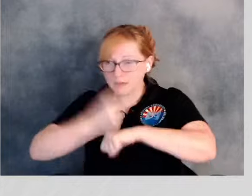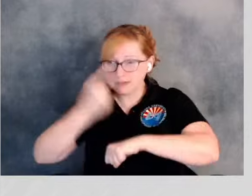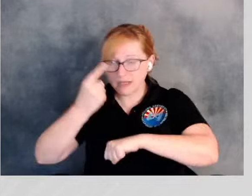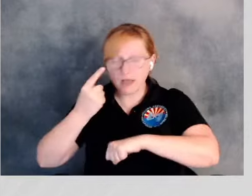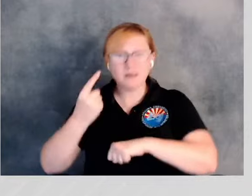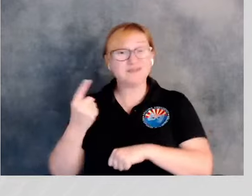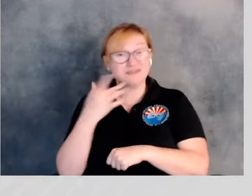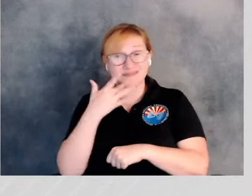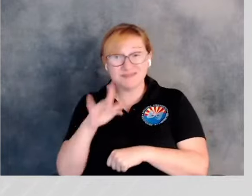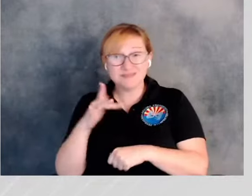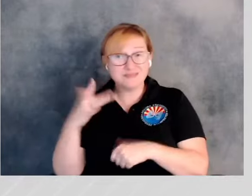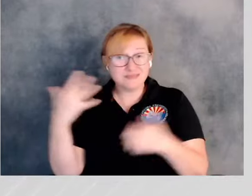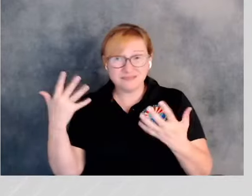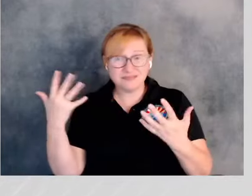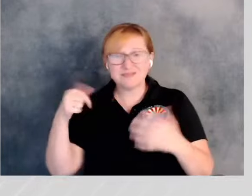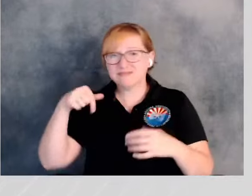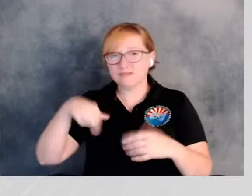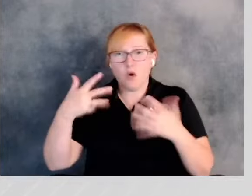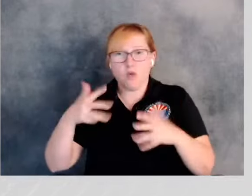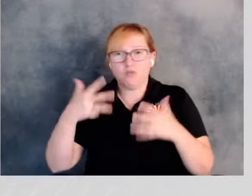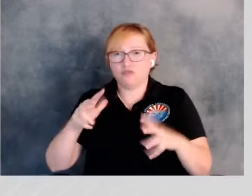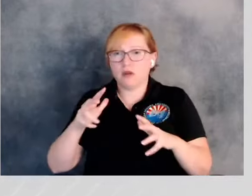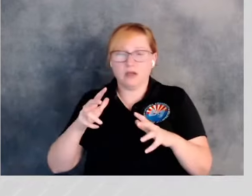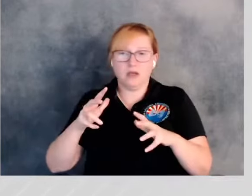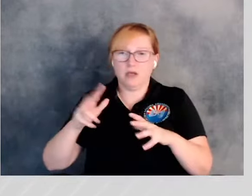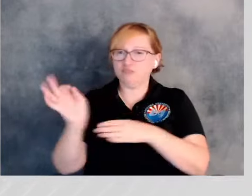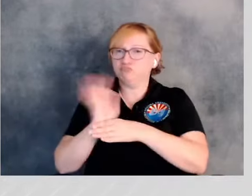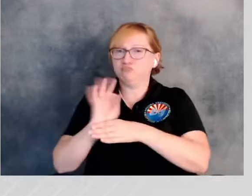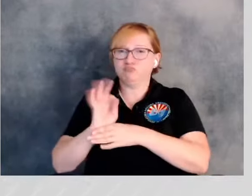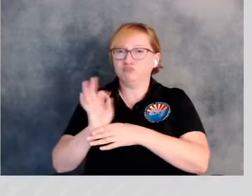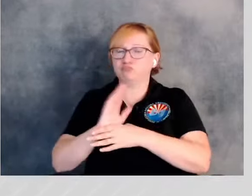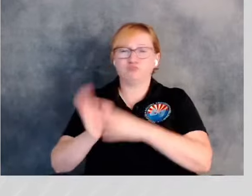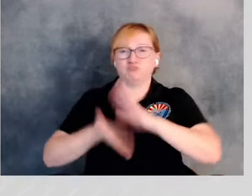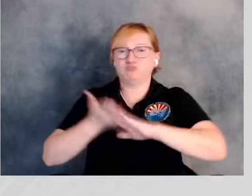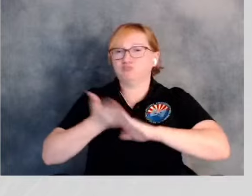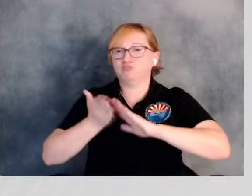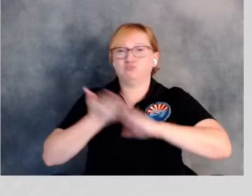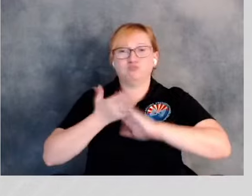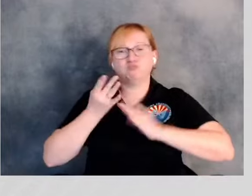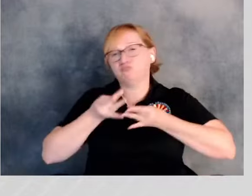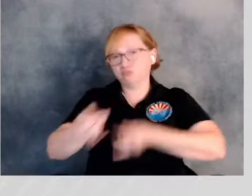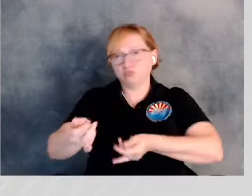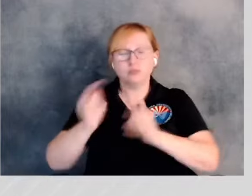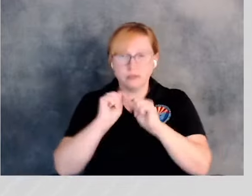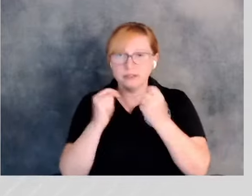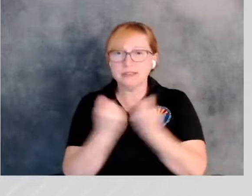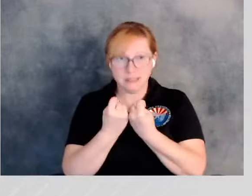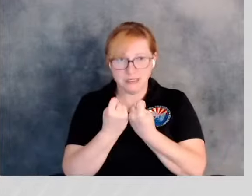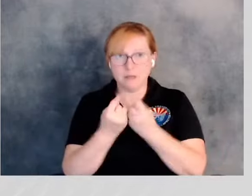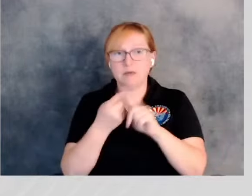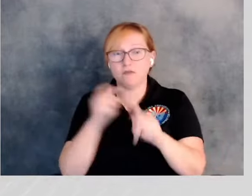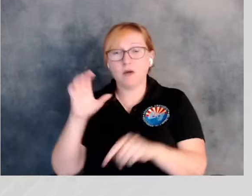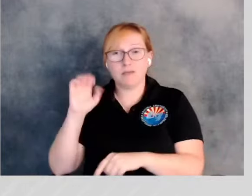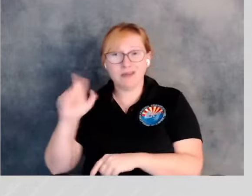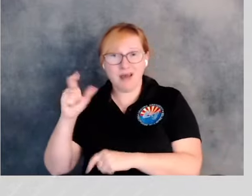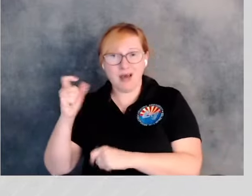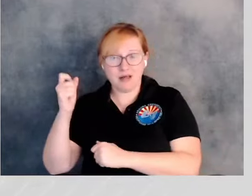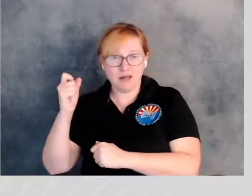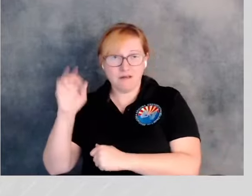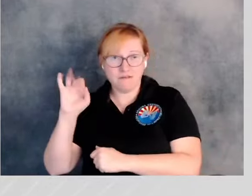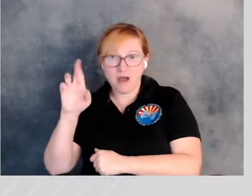an already highly functioning, well-organized team with CAL FIRE and California Team 5